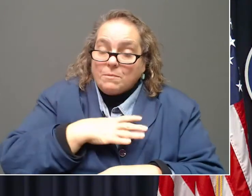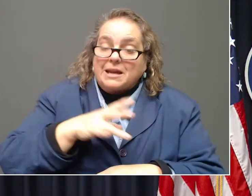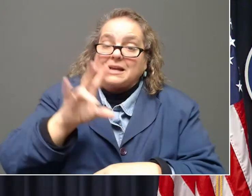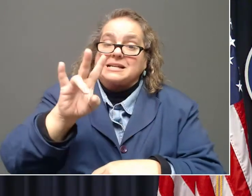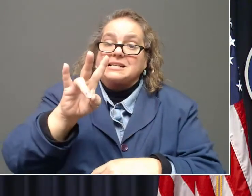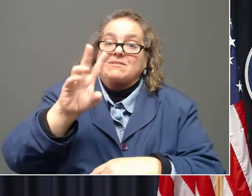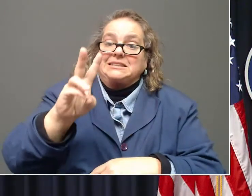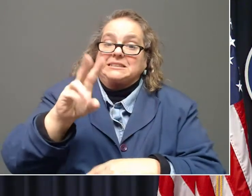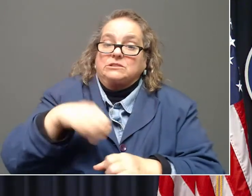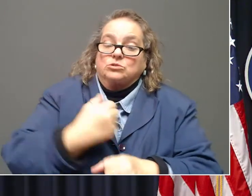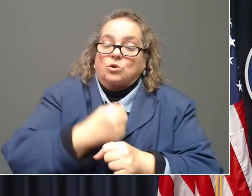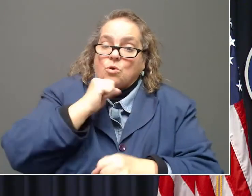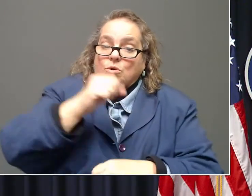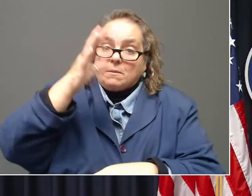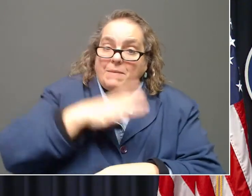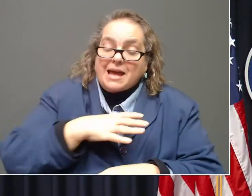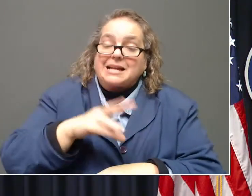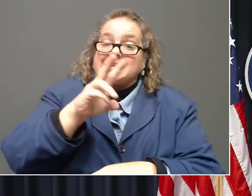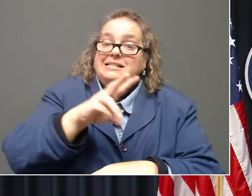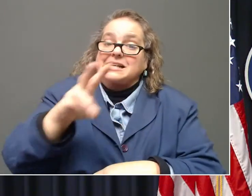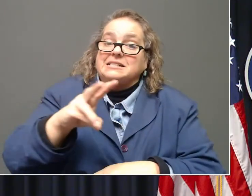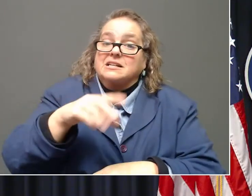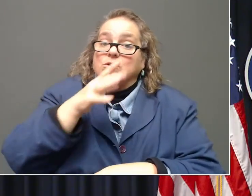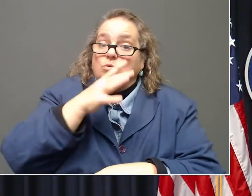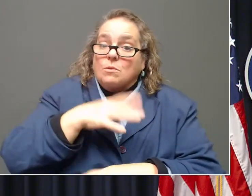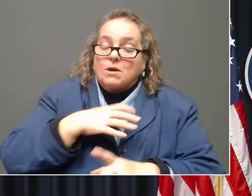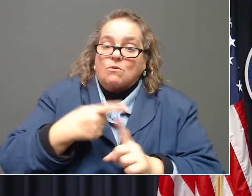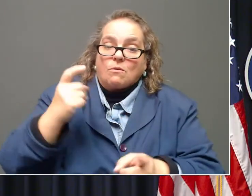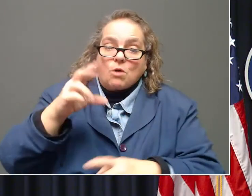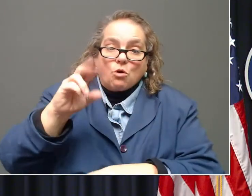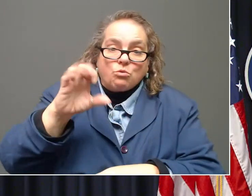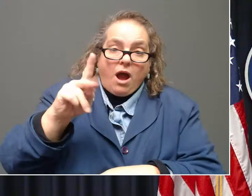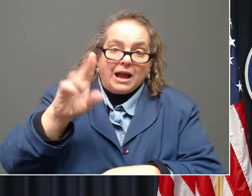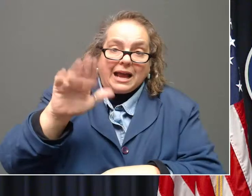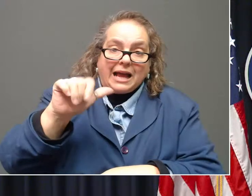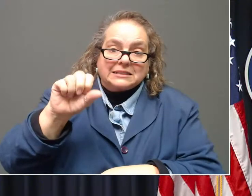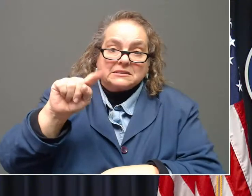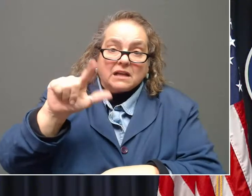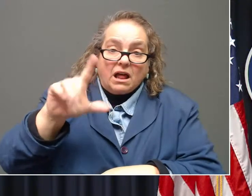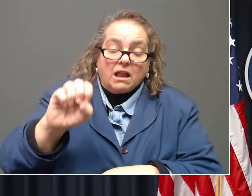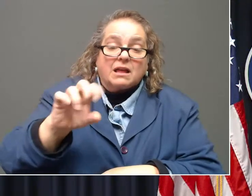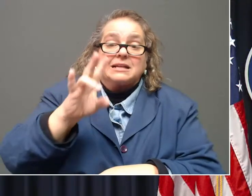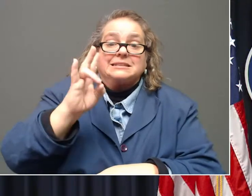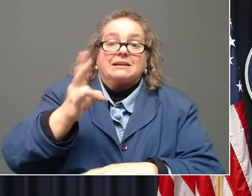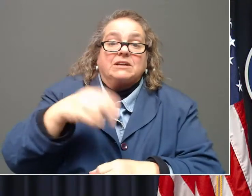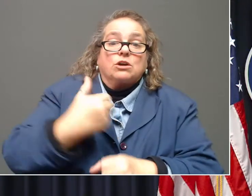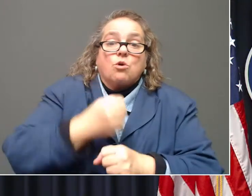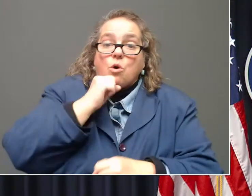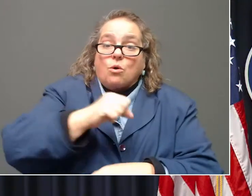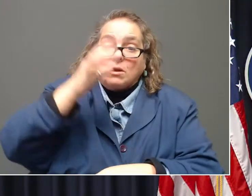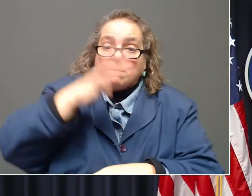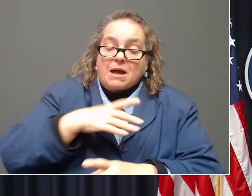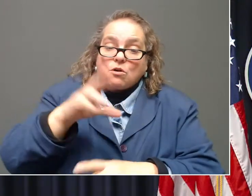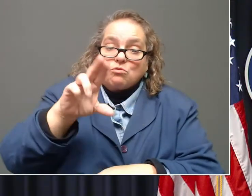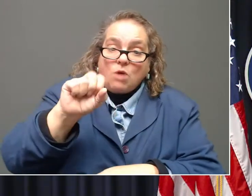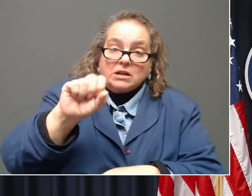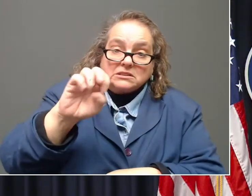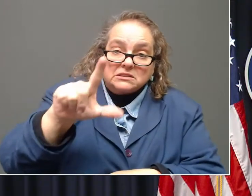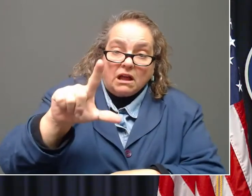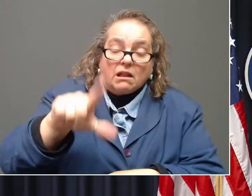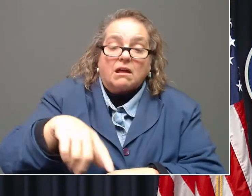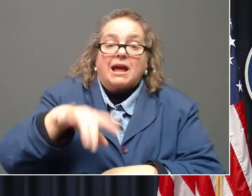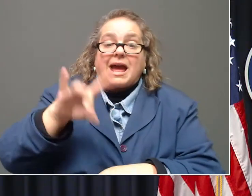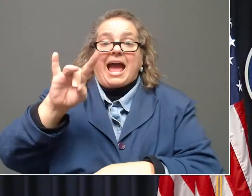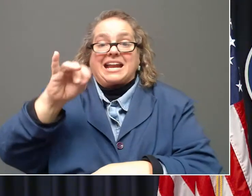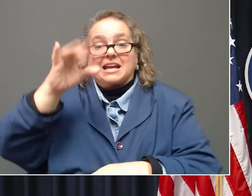Montgomery. 2 individuals in Oldham County, a 78-year-old woman and a 39-year-old man. In